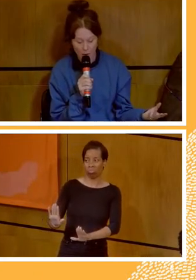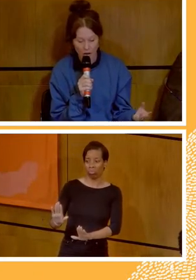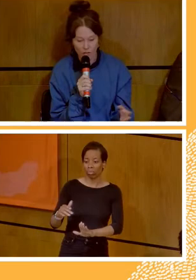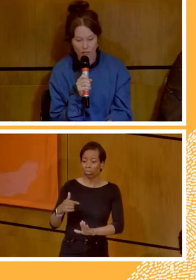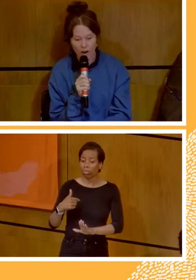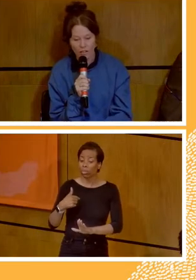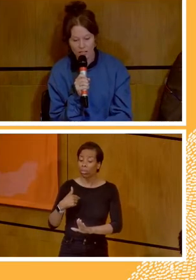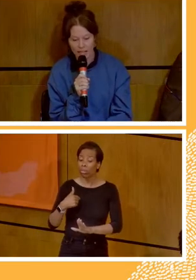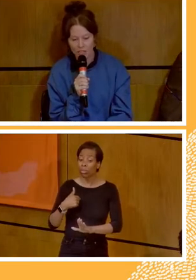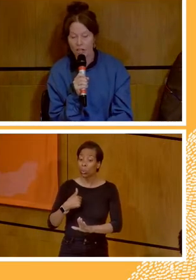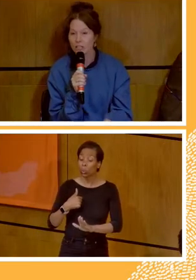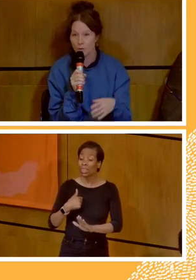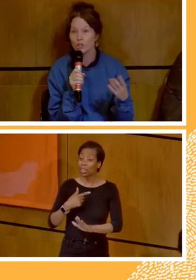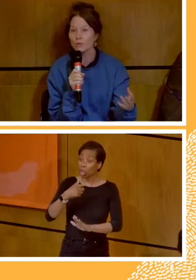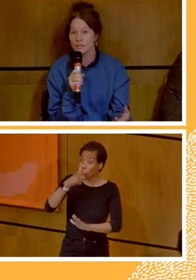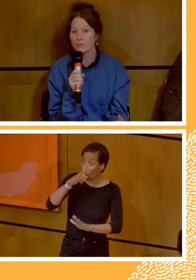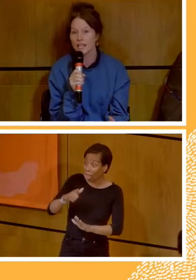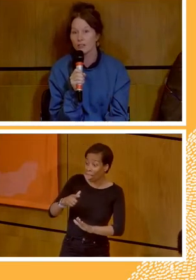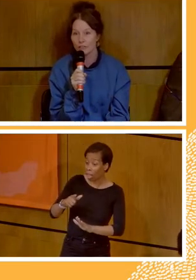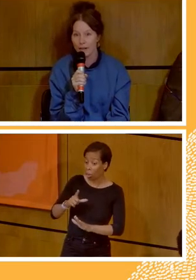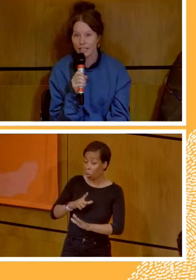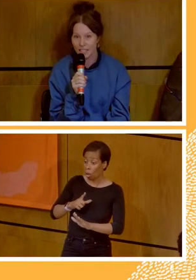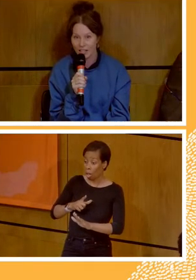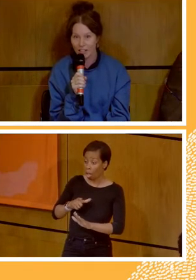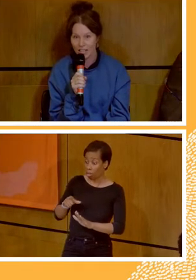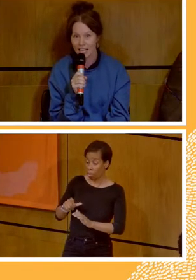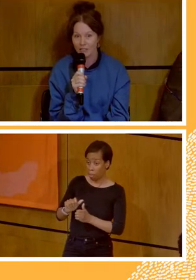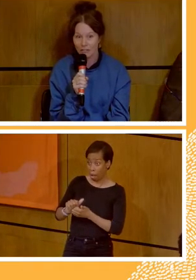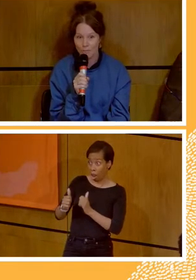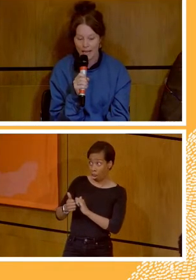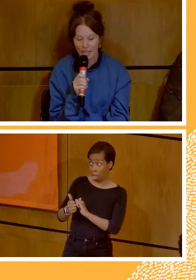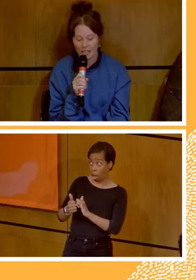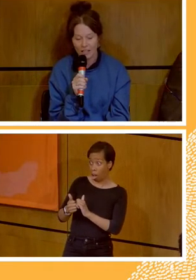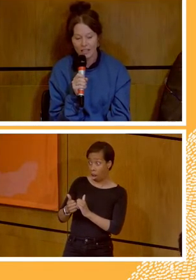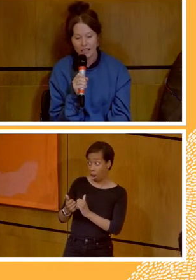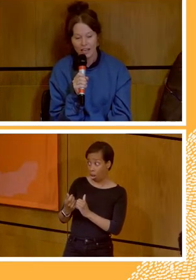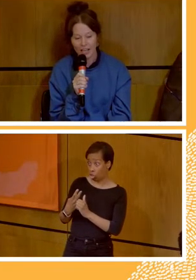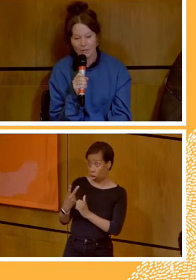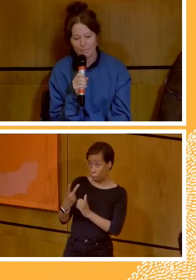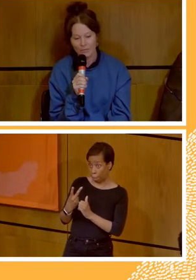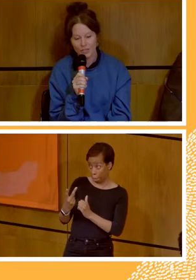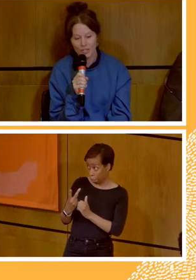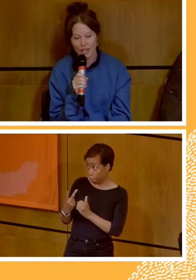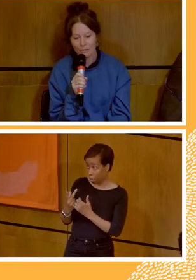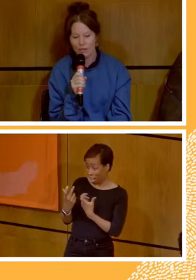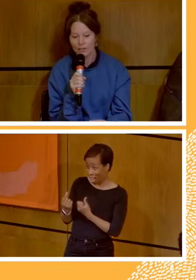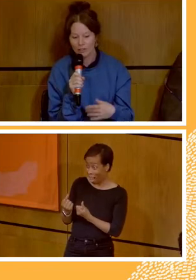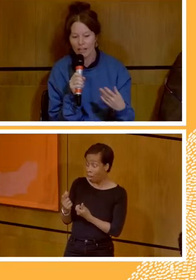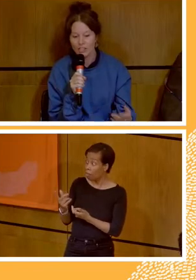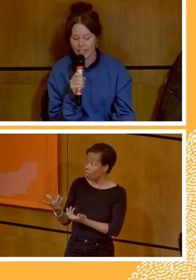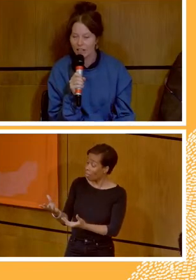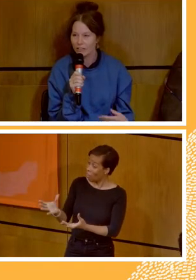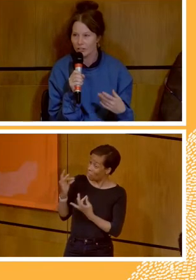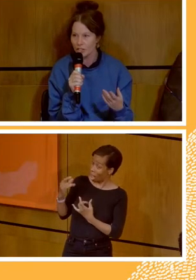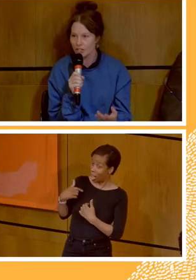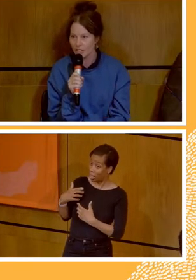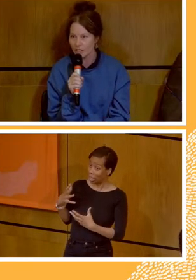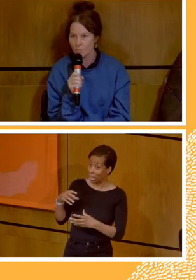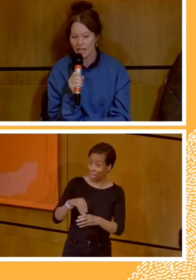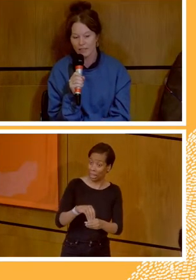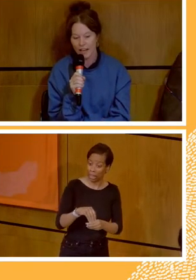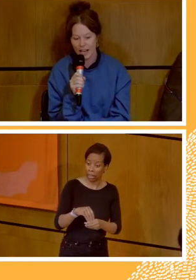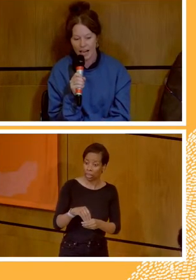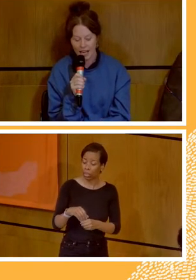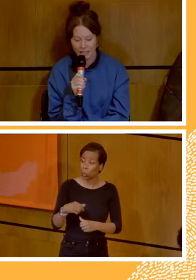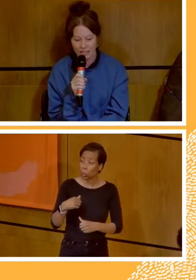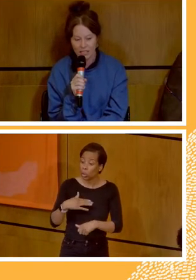again another partner of ours, and her husband, who is himself a reindeer herder and a filmmaker. So they were gradually kind of introducing